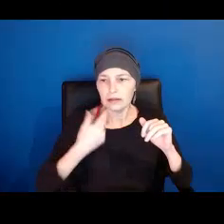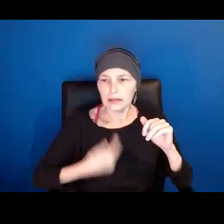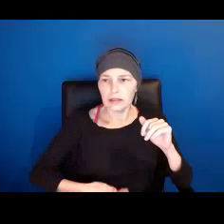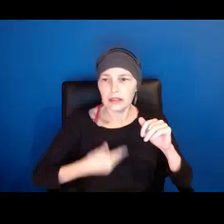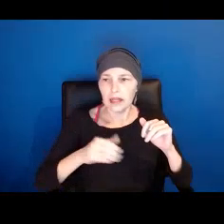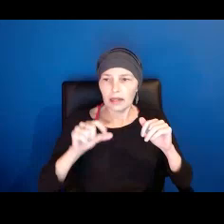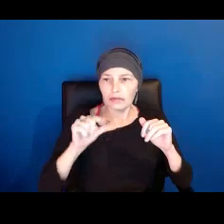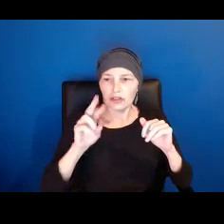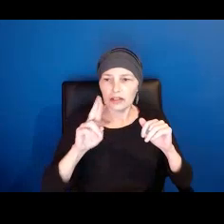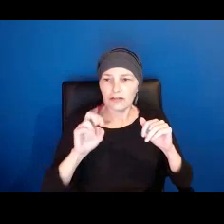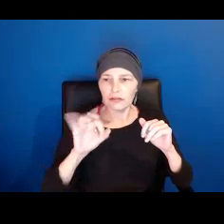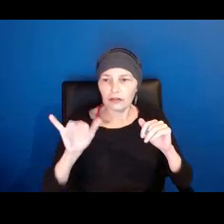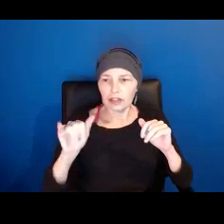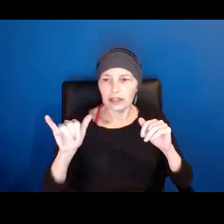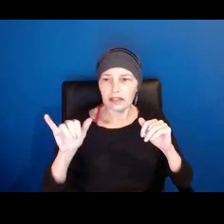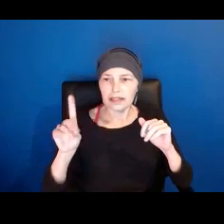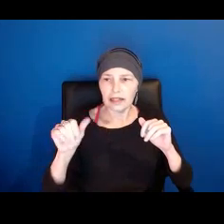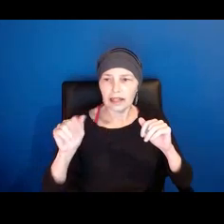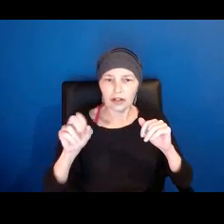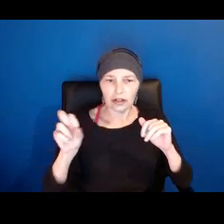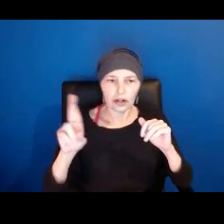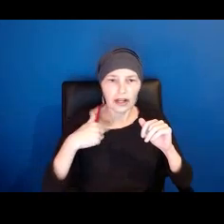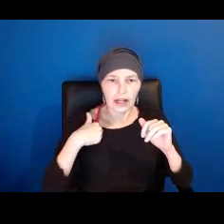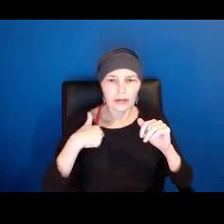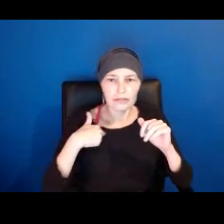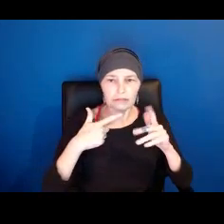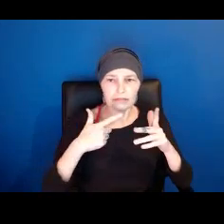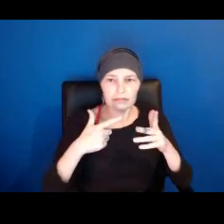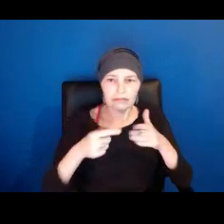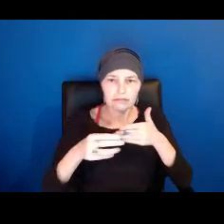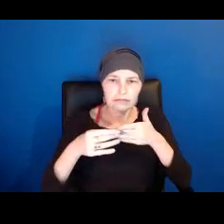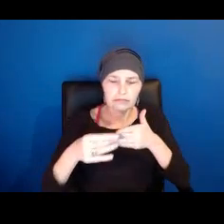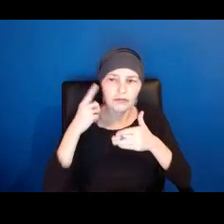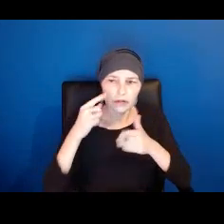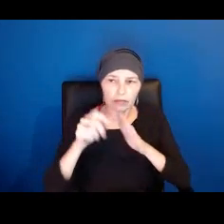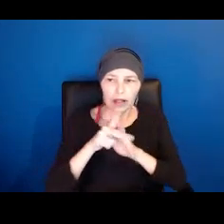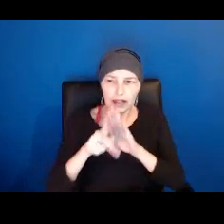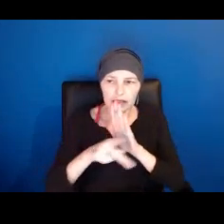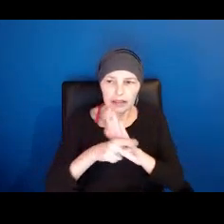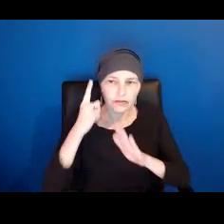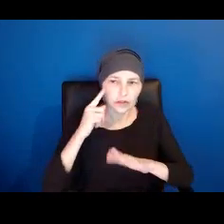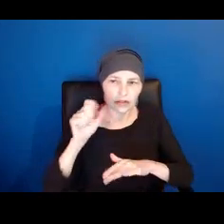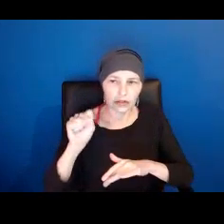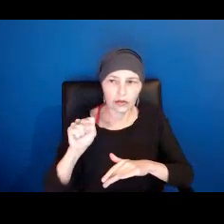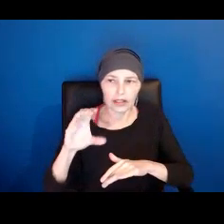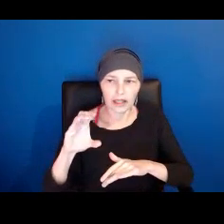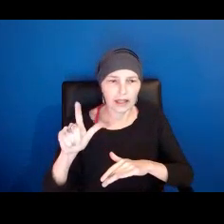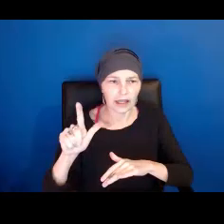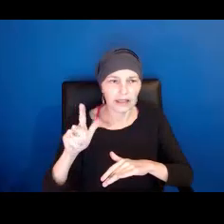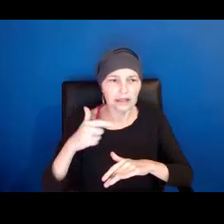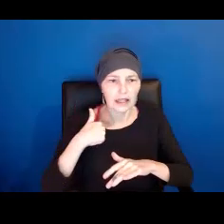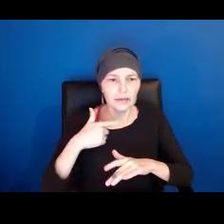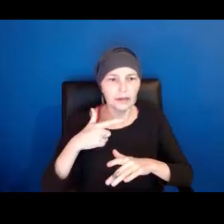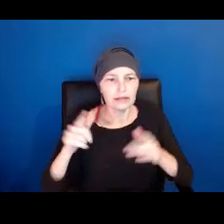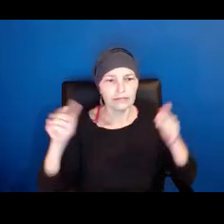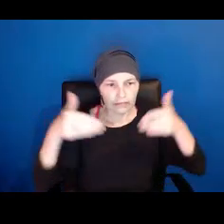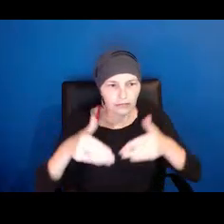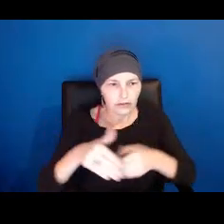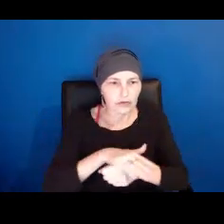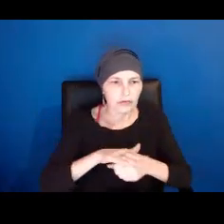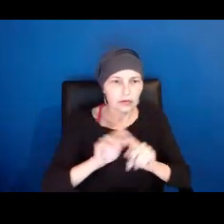for SoCalGas. I am the lead contact for local governments, tribal organizations and governments, and